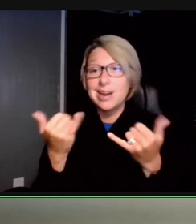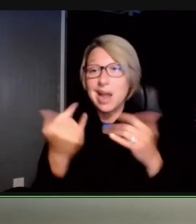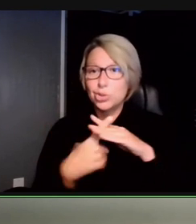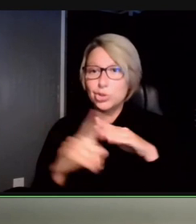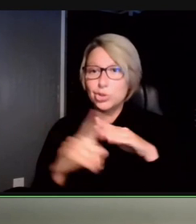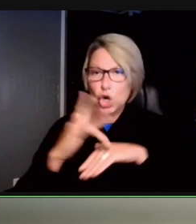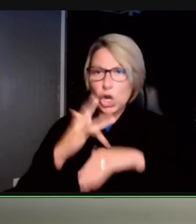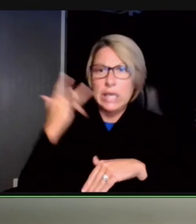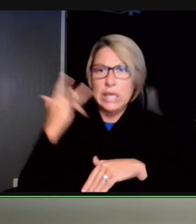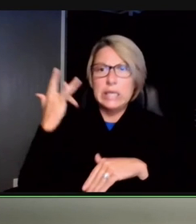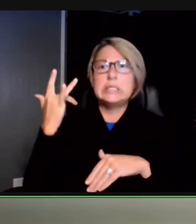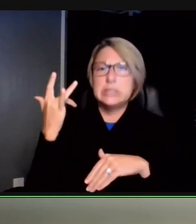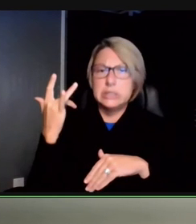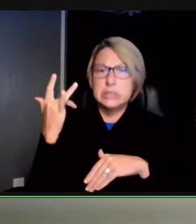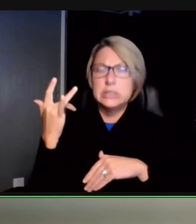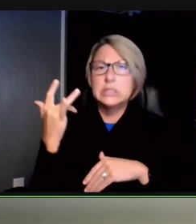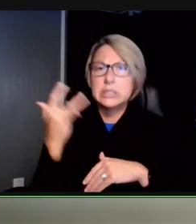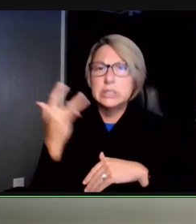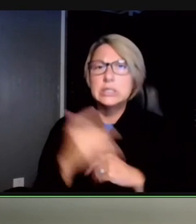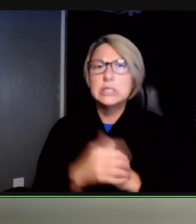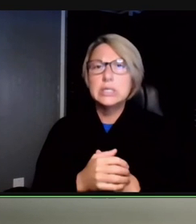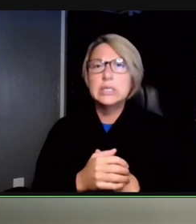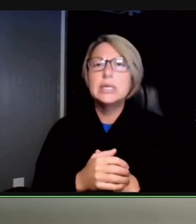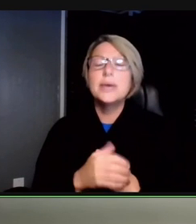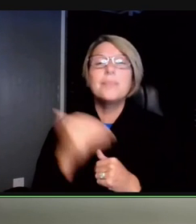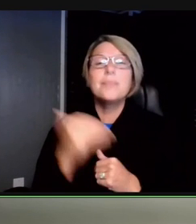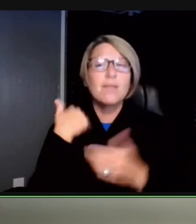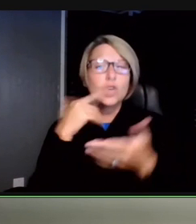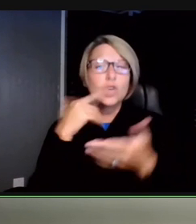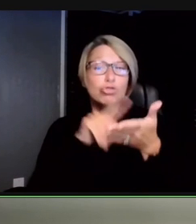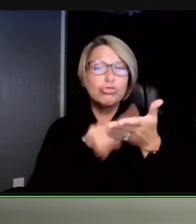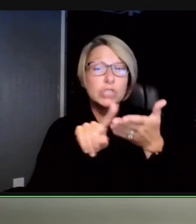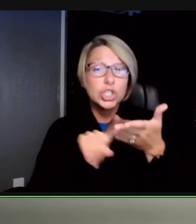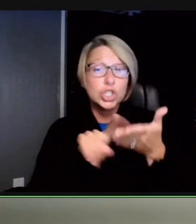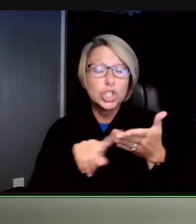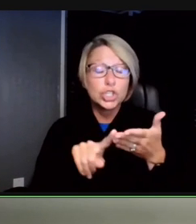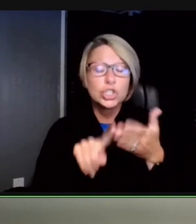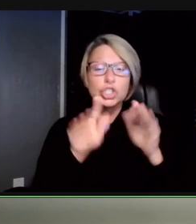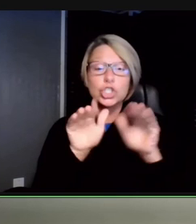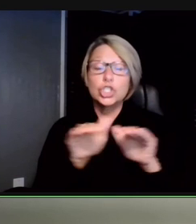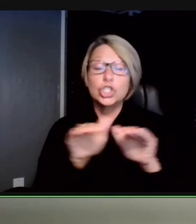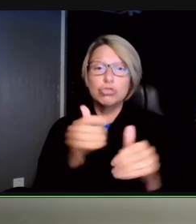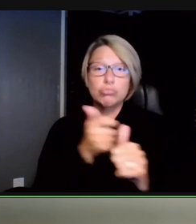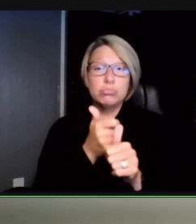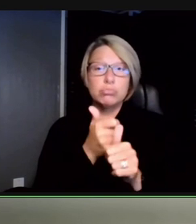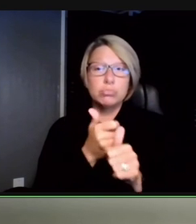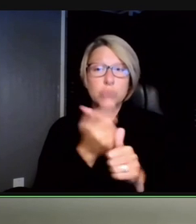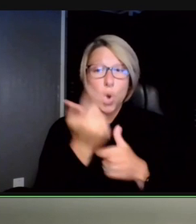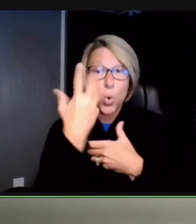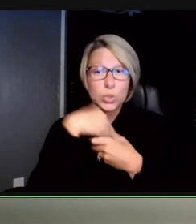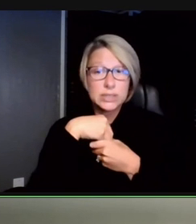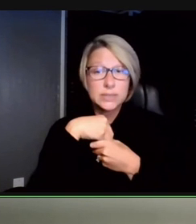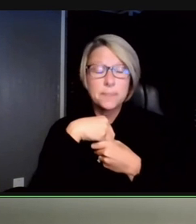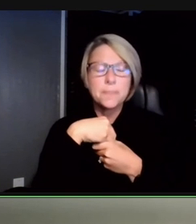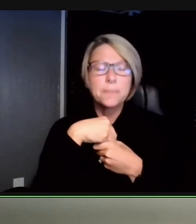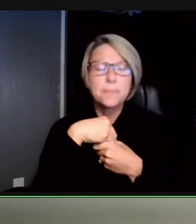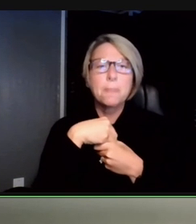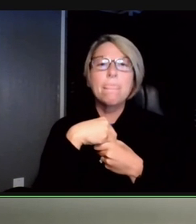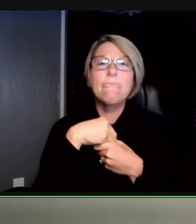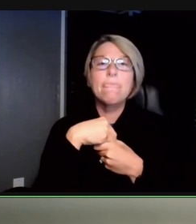Okay, so there is also a study that children on the autism spectrum, that for them to